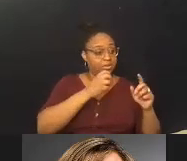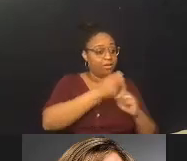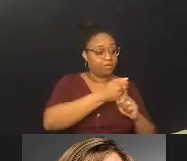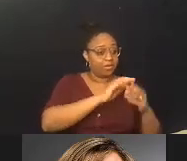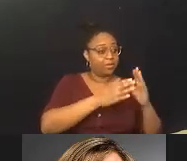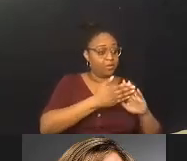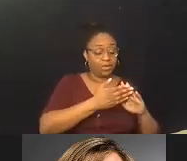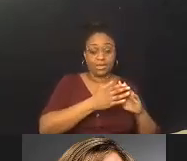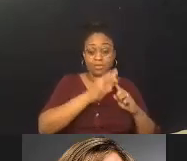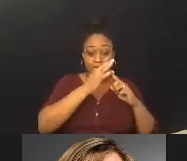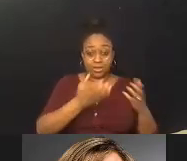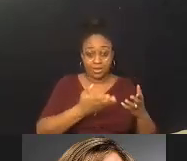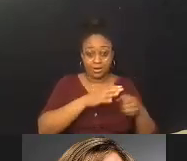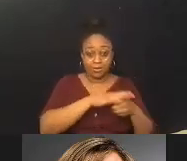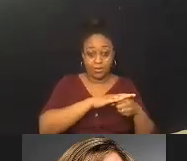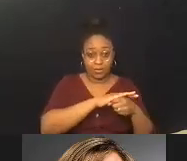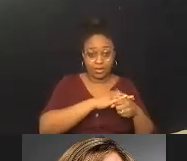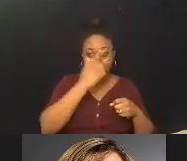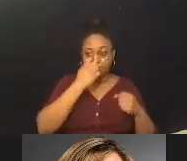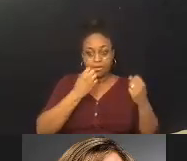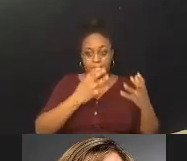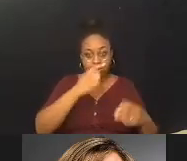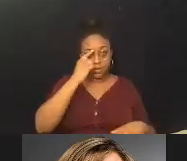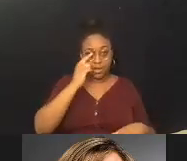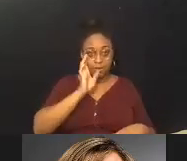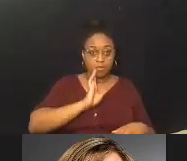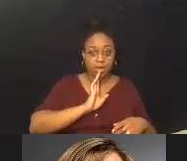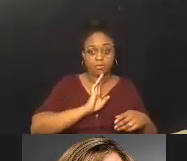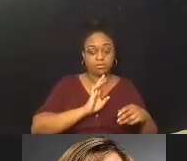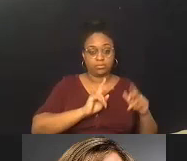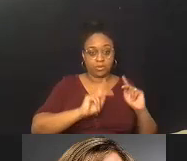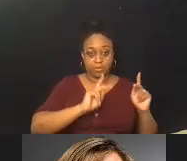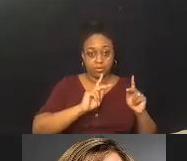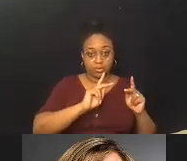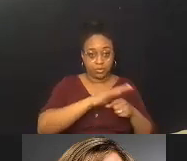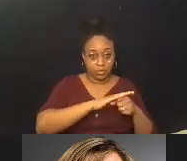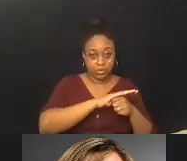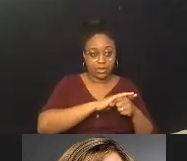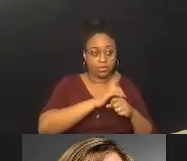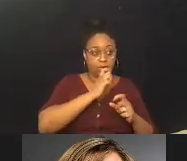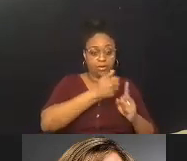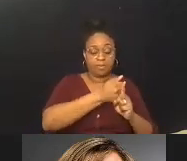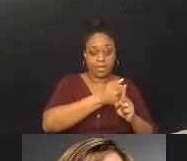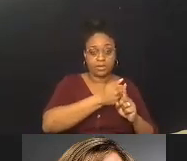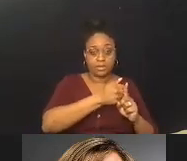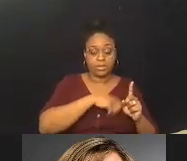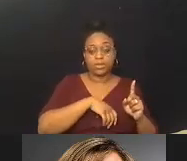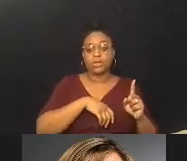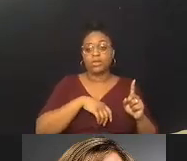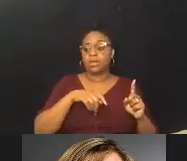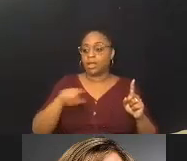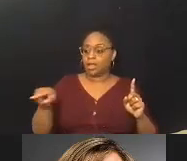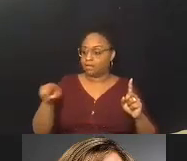here, you know, lots of Black and brown people and otherized people in other part of the community, things that are impacting the communities, and how do you leverage your expertise